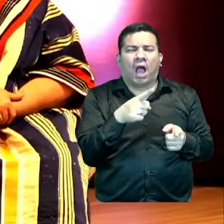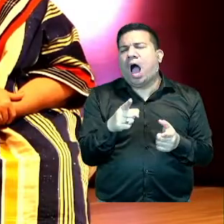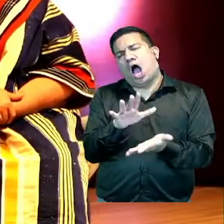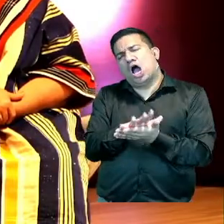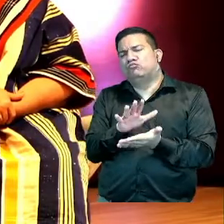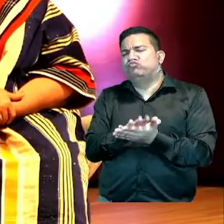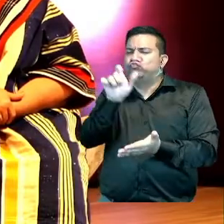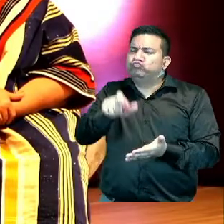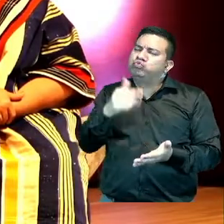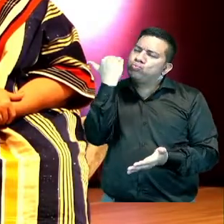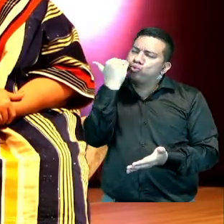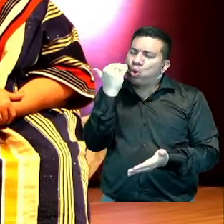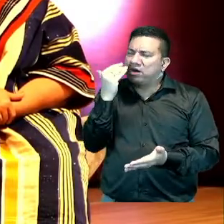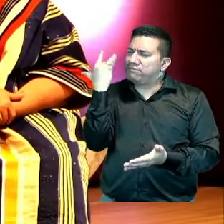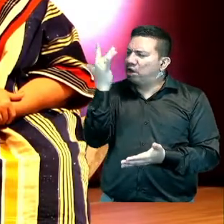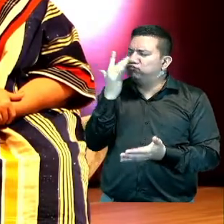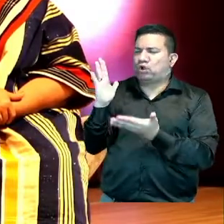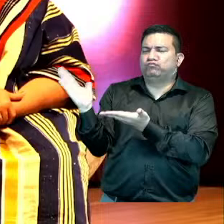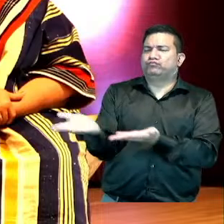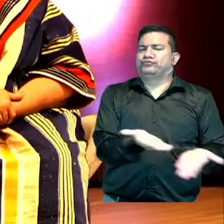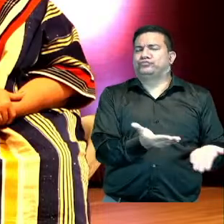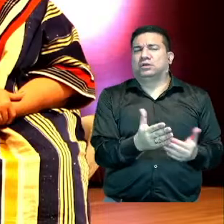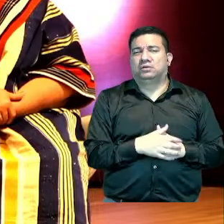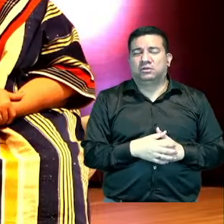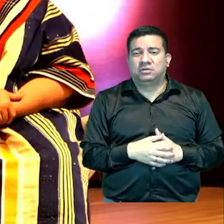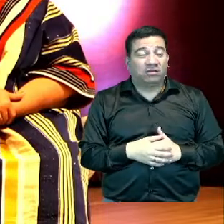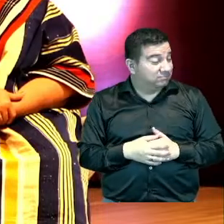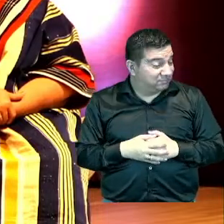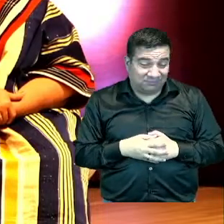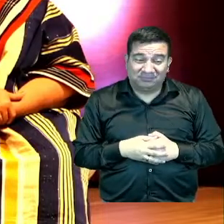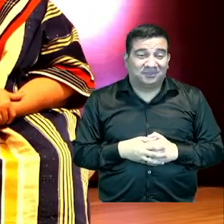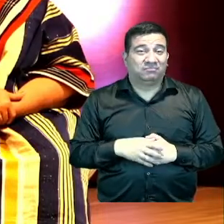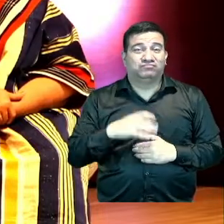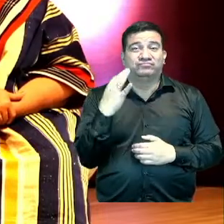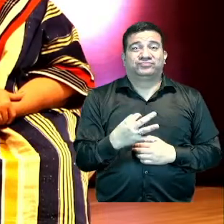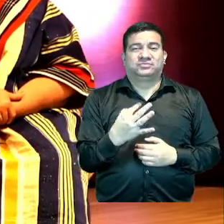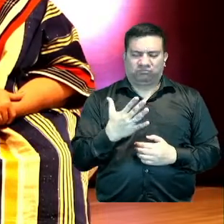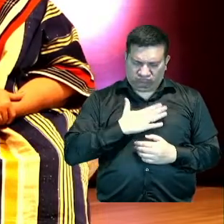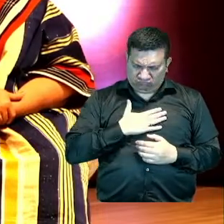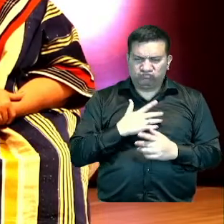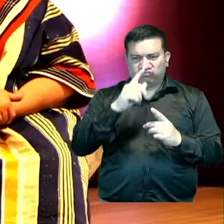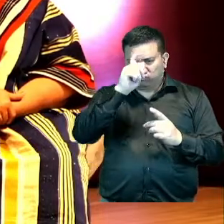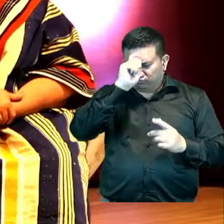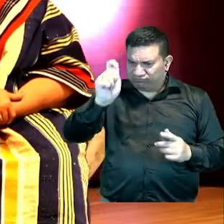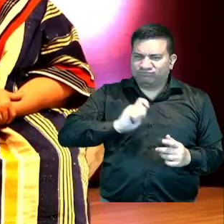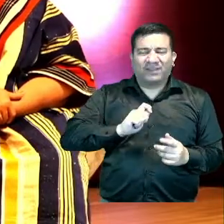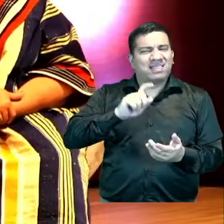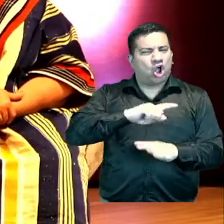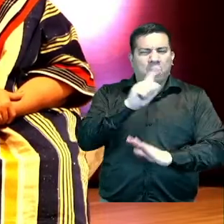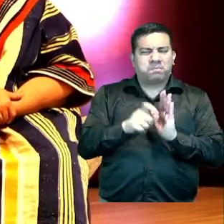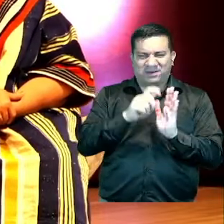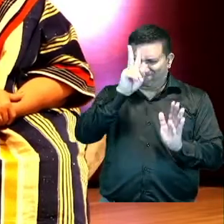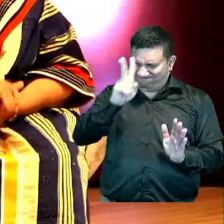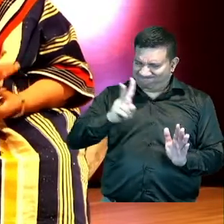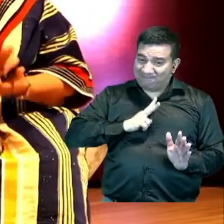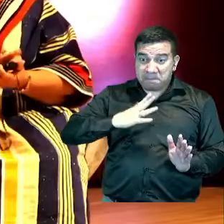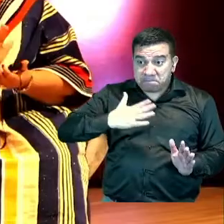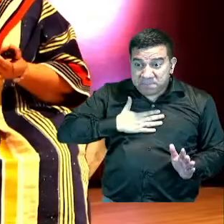in political venues. We need to go ahead and occupy the place that we deserve.